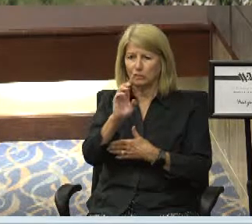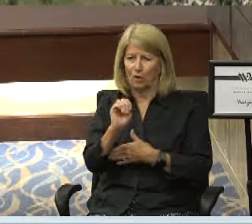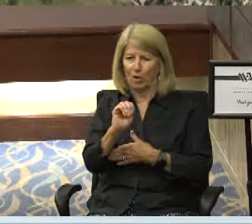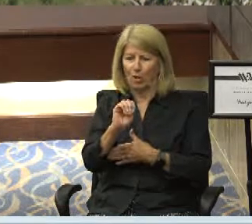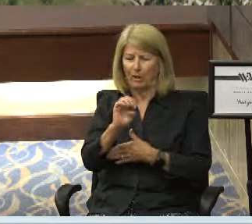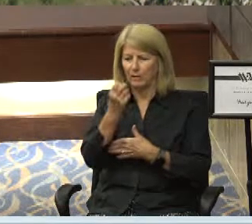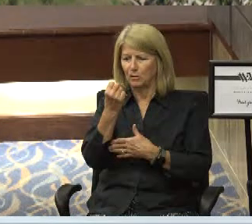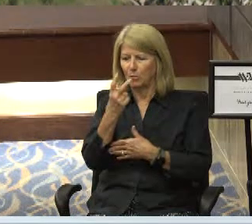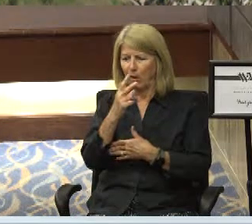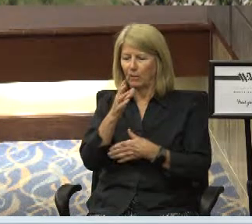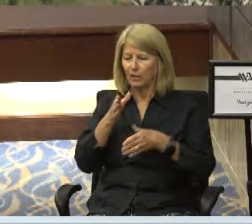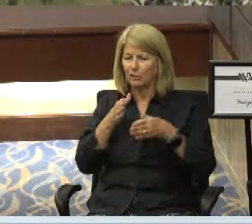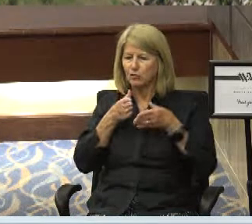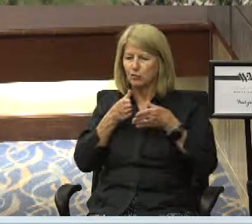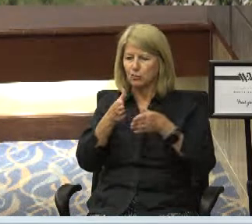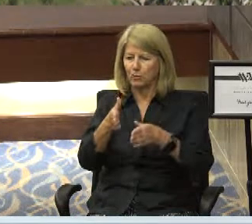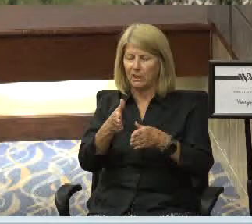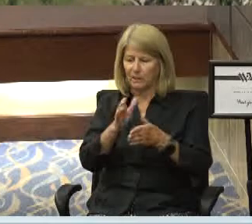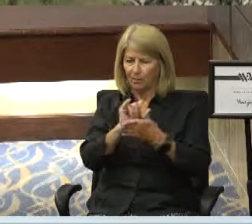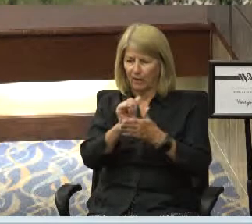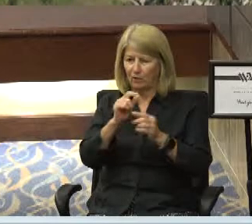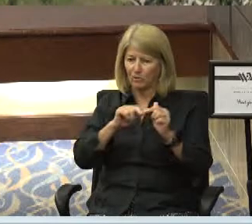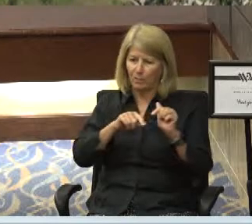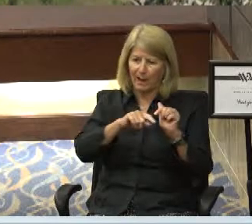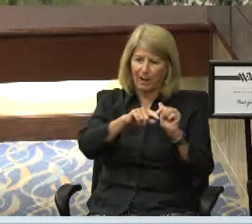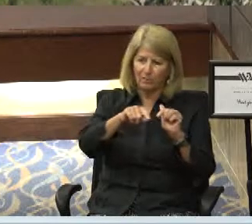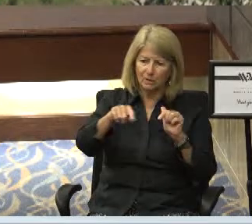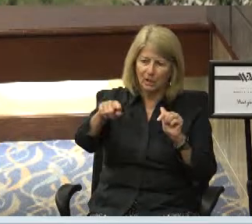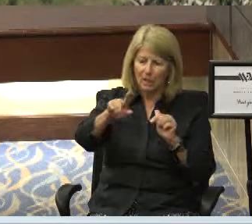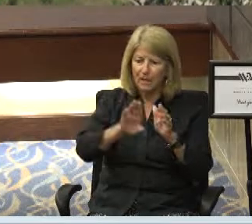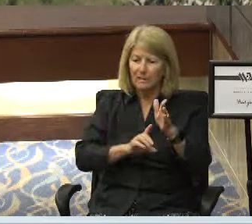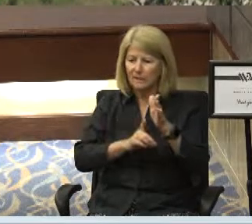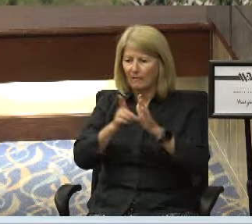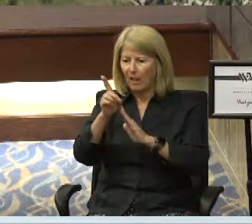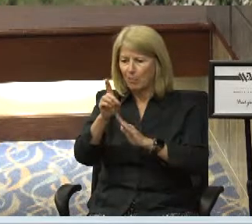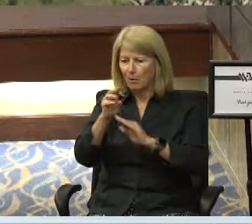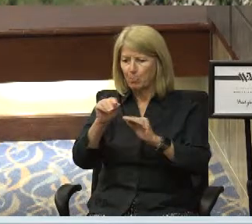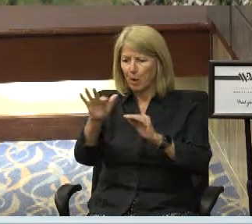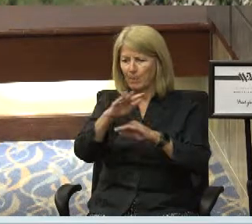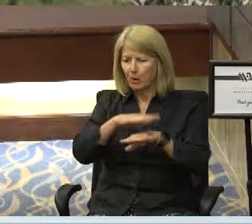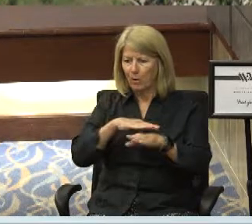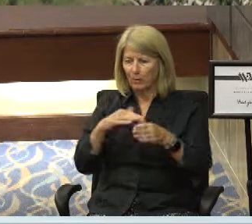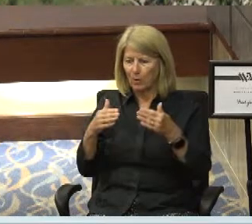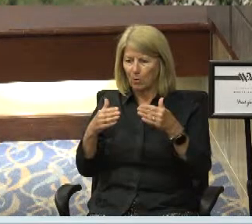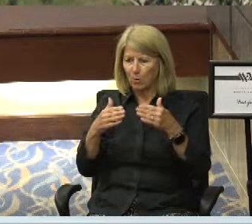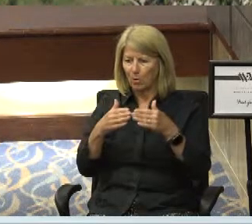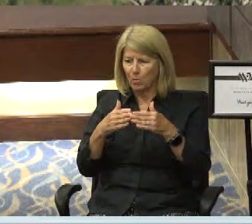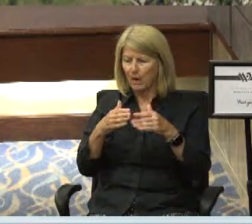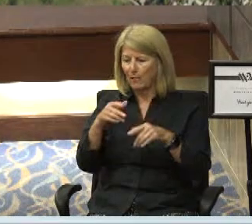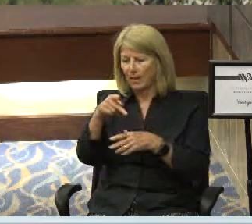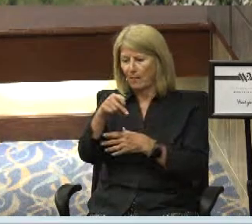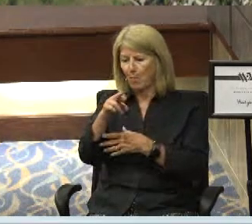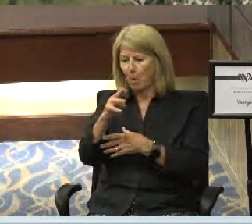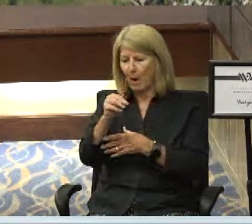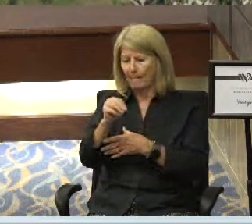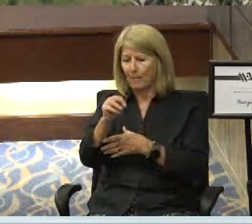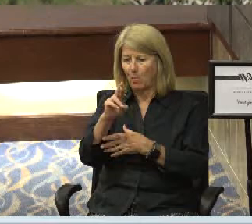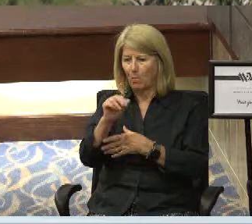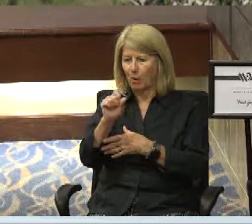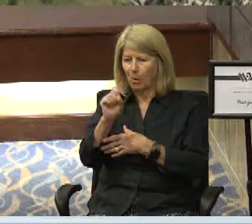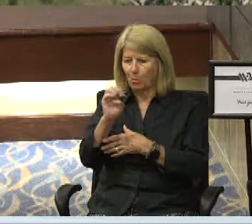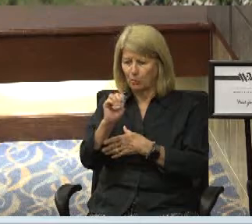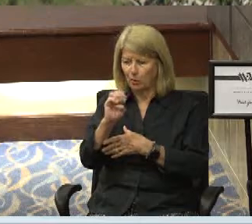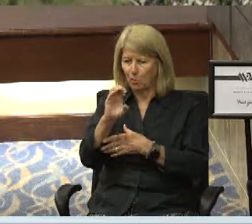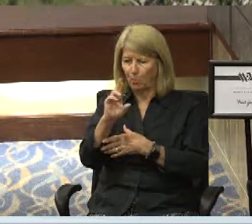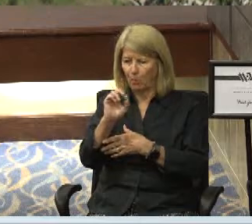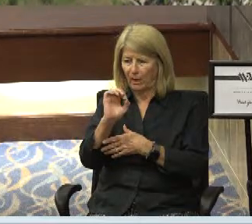does wrap around some developed properties right at the corner and backs up to Primrose Creek. There's